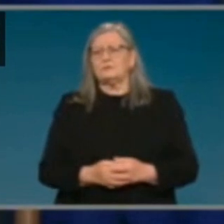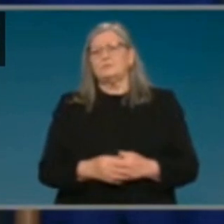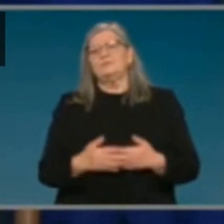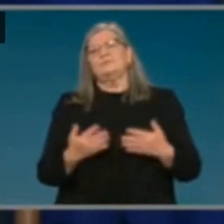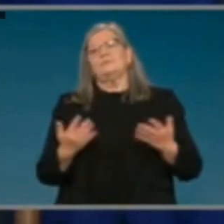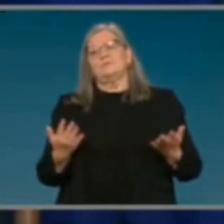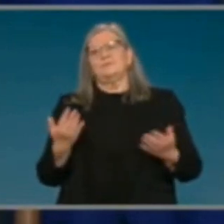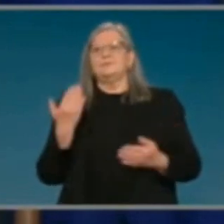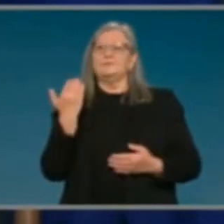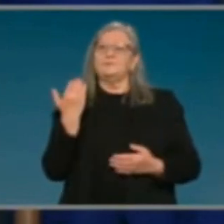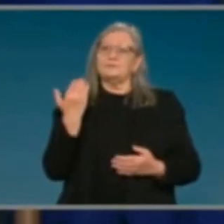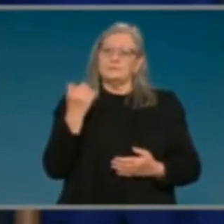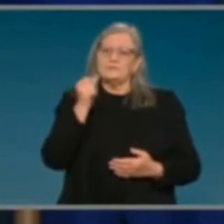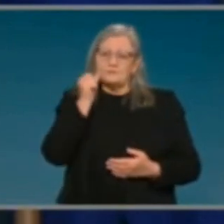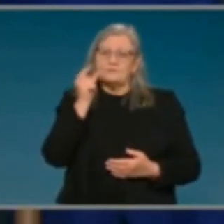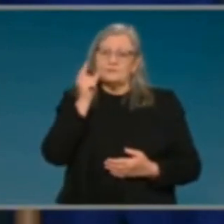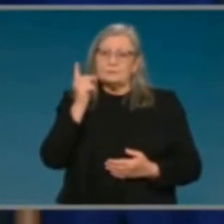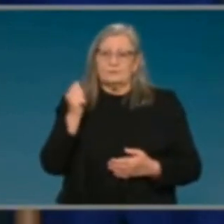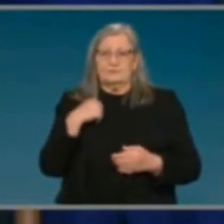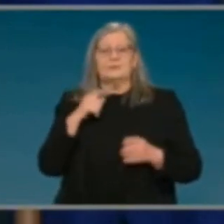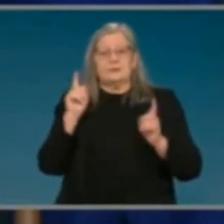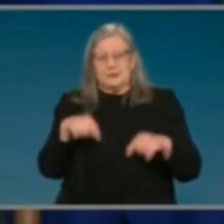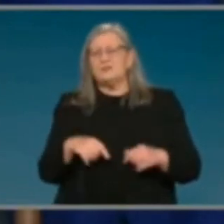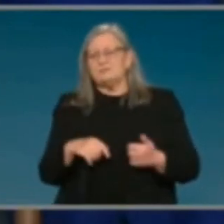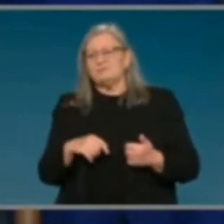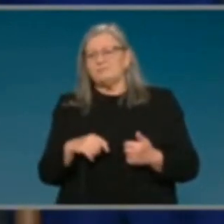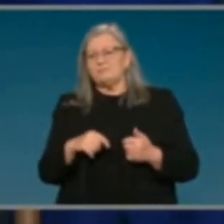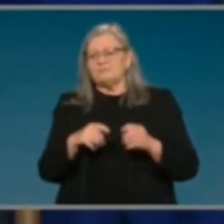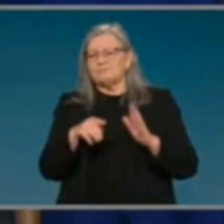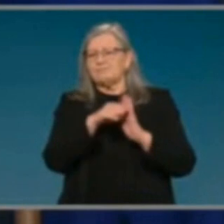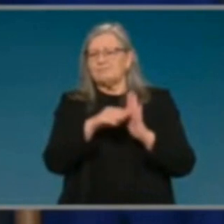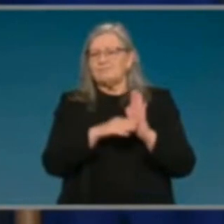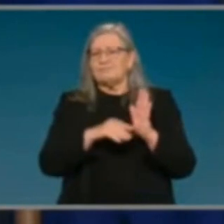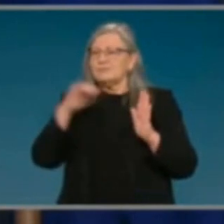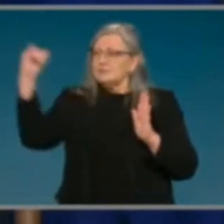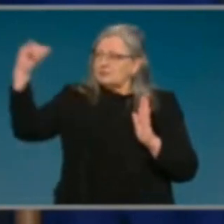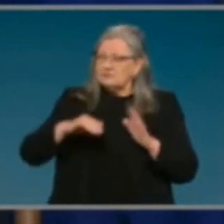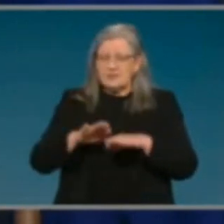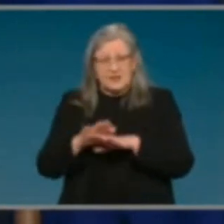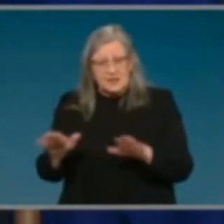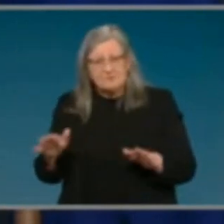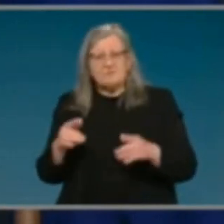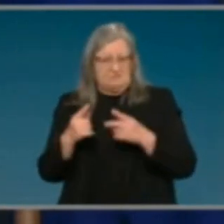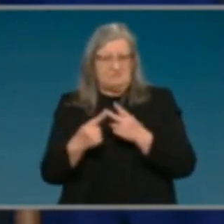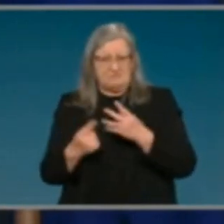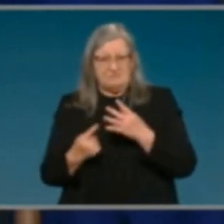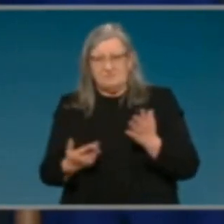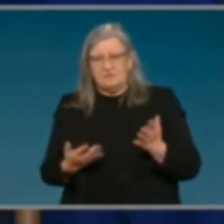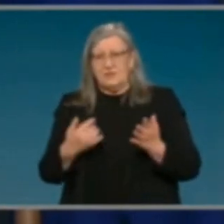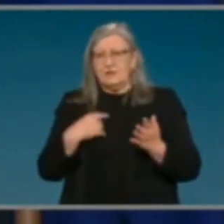border measures. One of the key mitigations. We have increased our test, trace, isolate, and quarantine